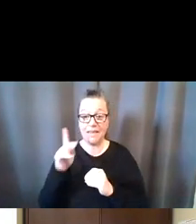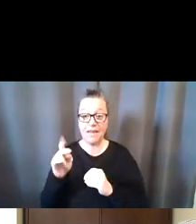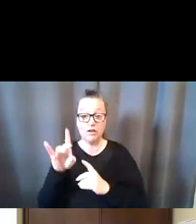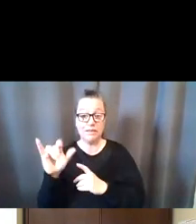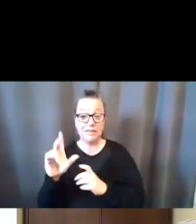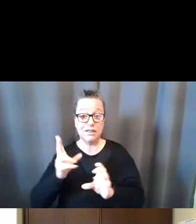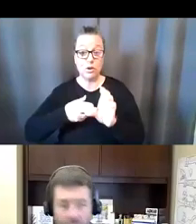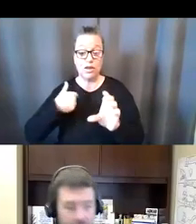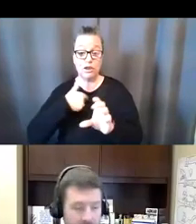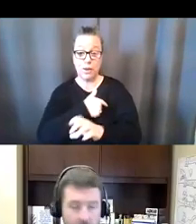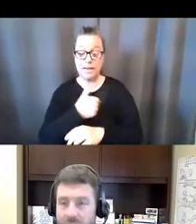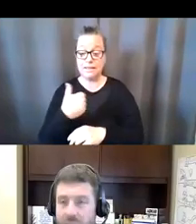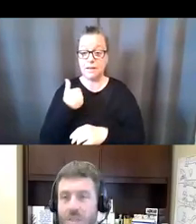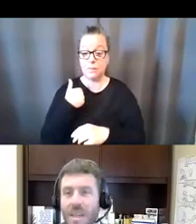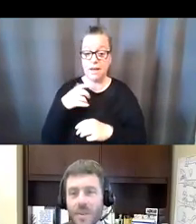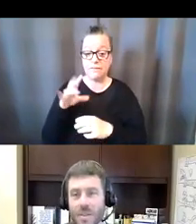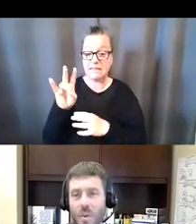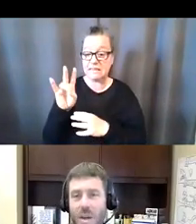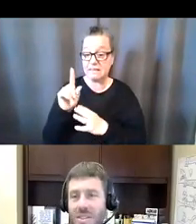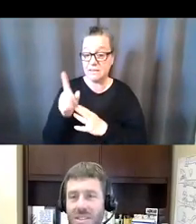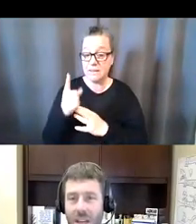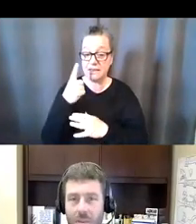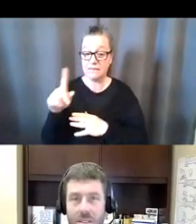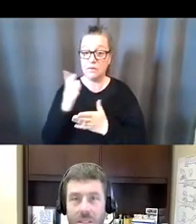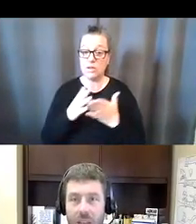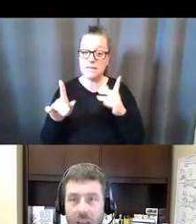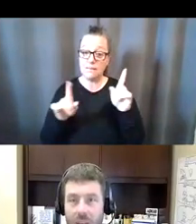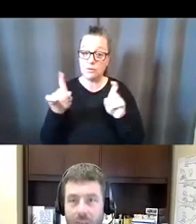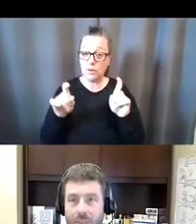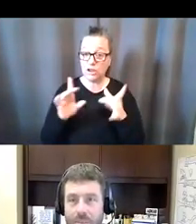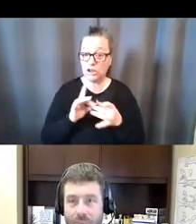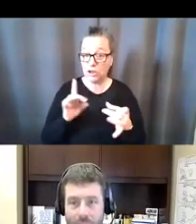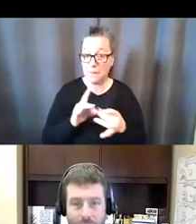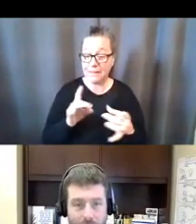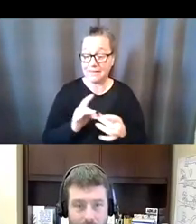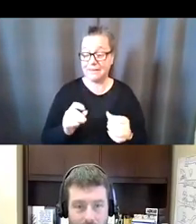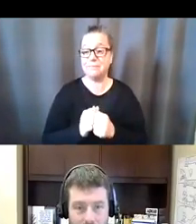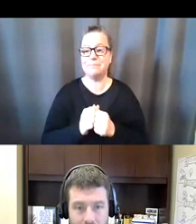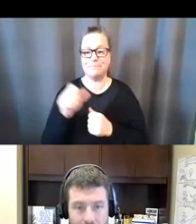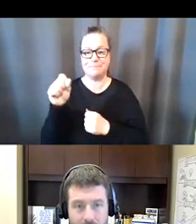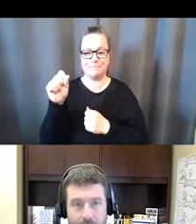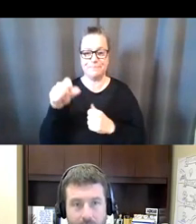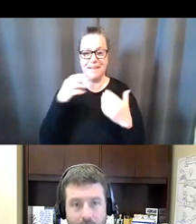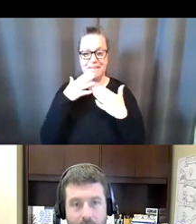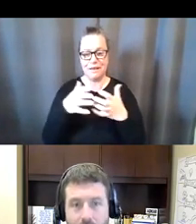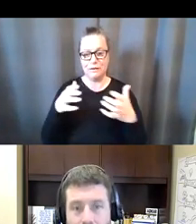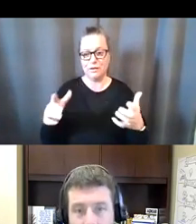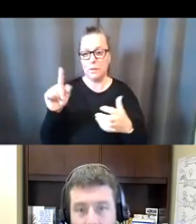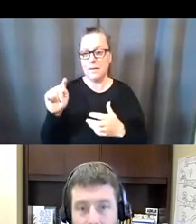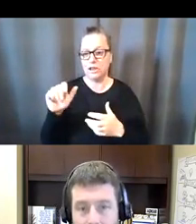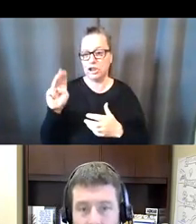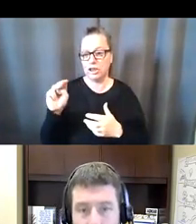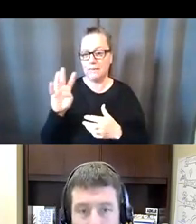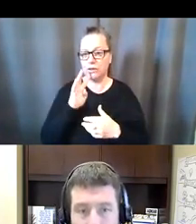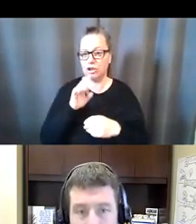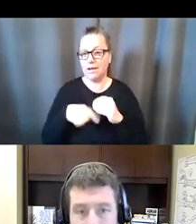us, and we've got 7 minutes, it looks like, for some questions and comments as they might come in. Yes, thank you so much, Tim, for talking about